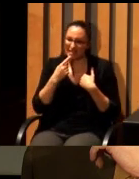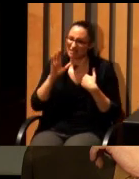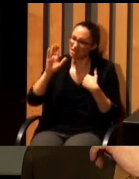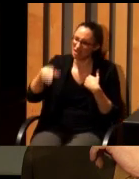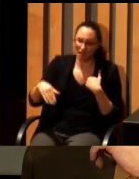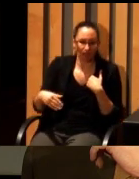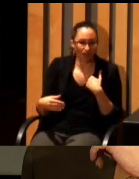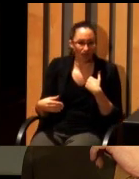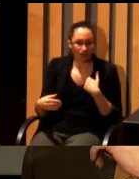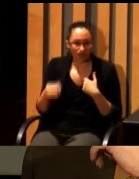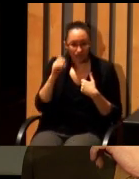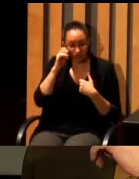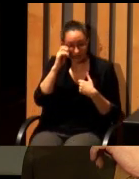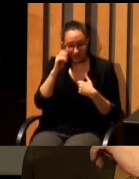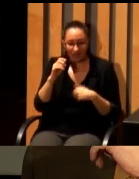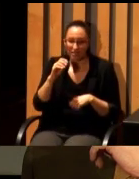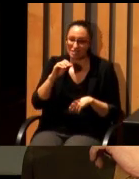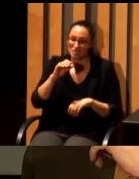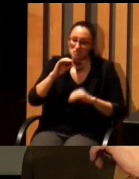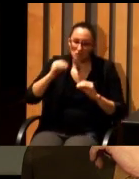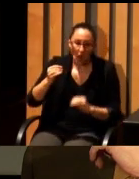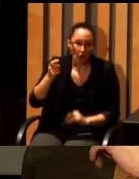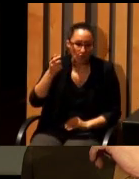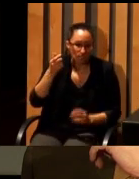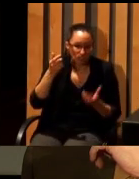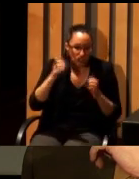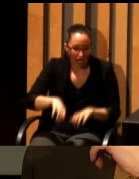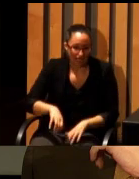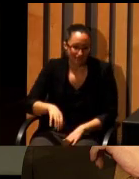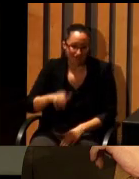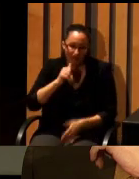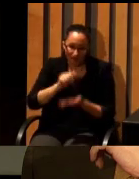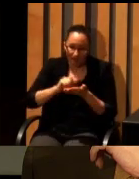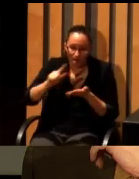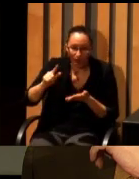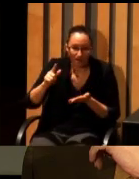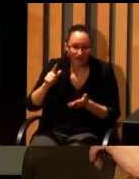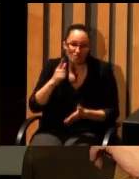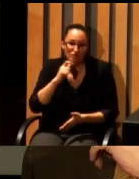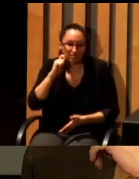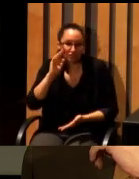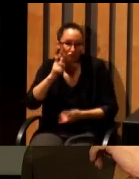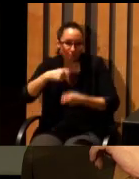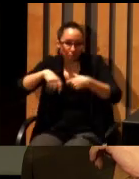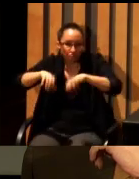solitary jot, tittle, wit chance in the world that the Redskins will adopt a new nickname.